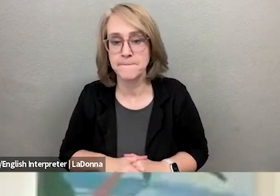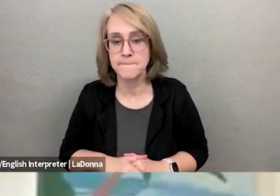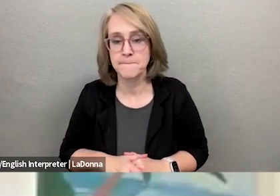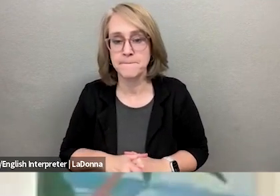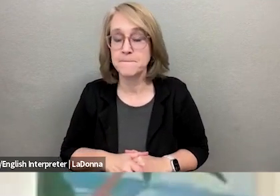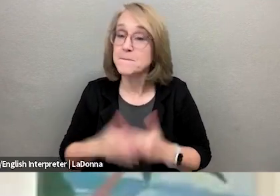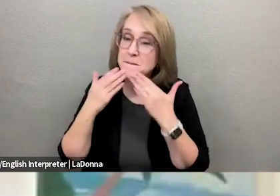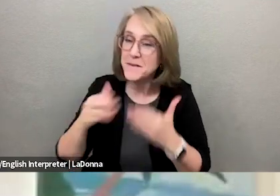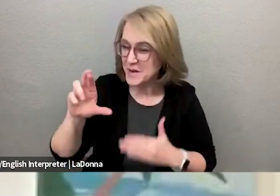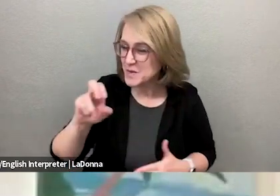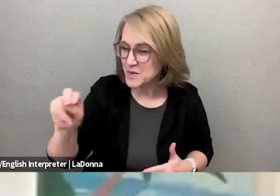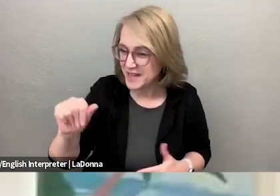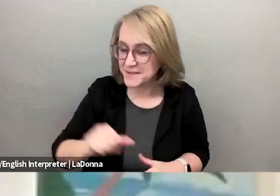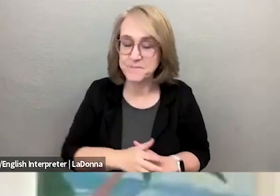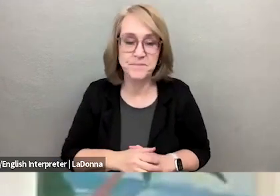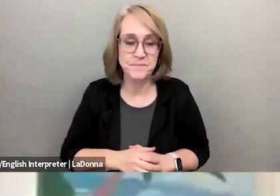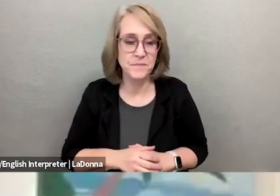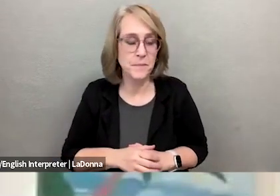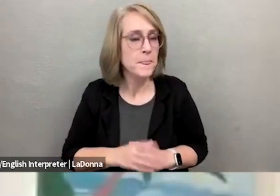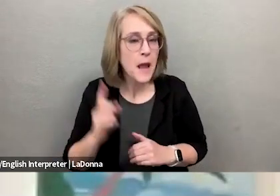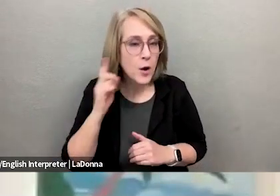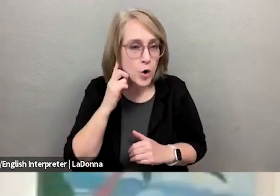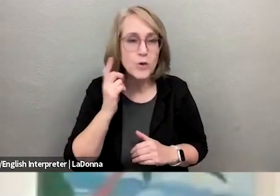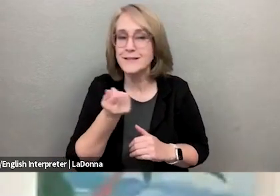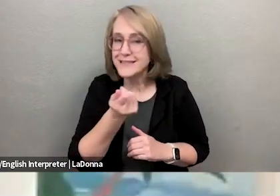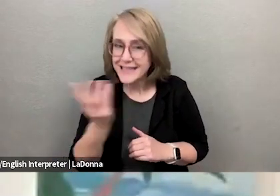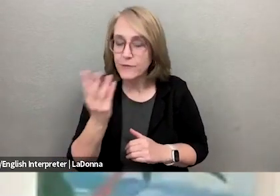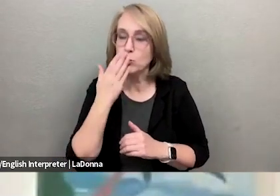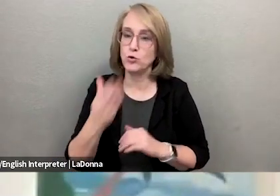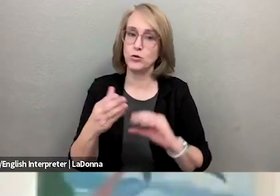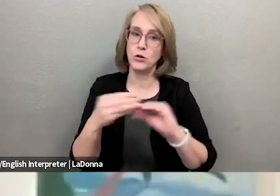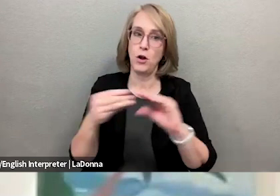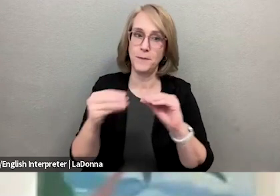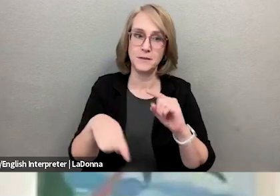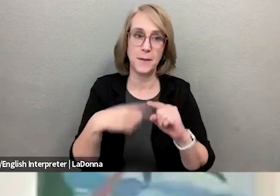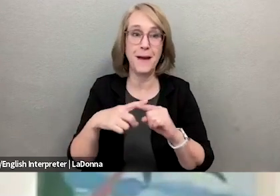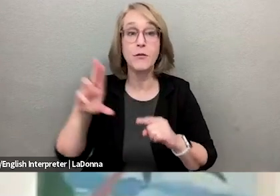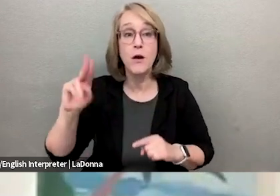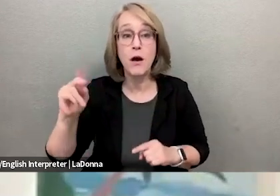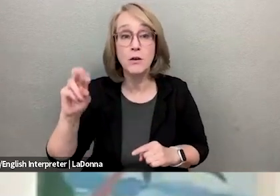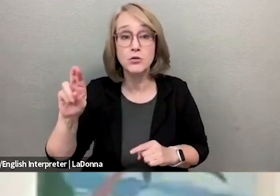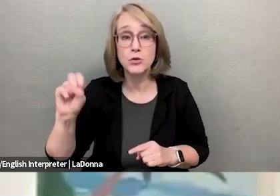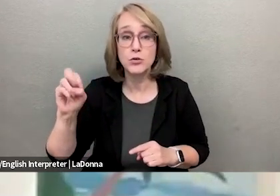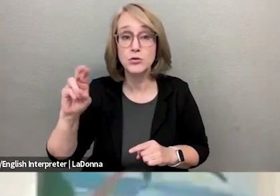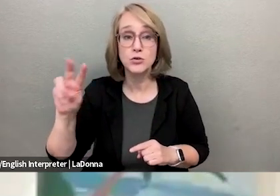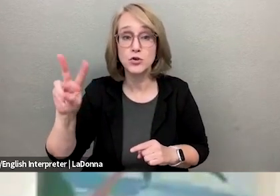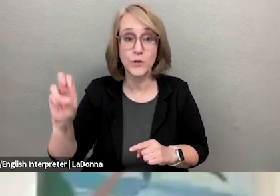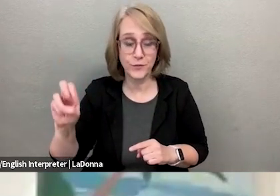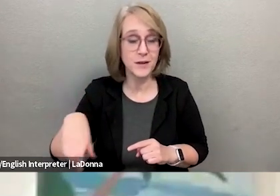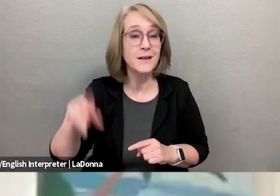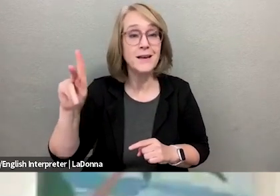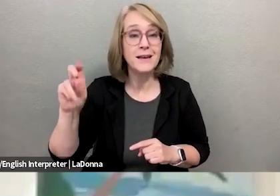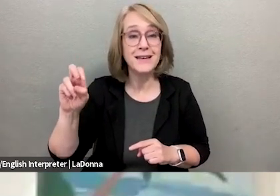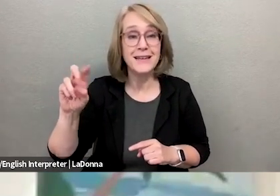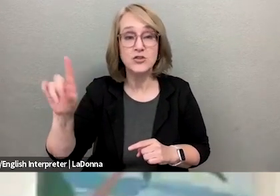Yeah, thank you, Rena. I heard several really good comments about underserved, Keisha, as opposed to